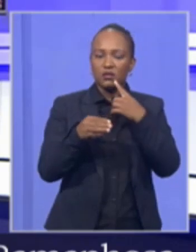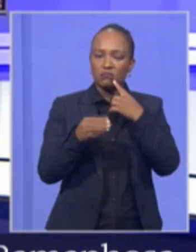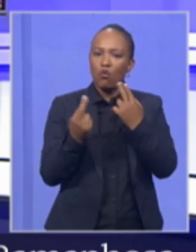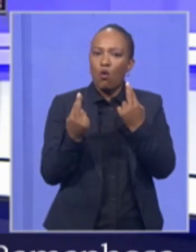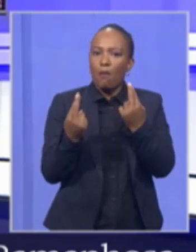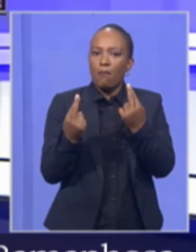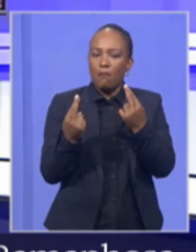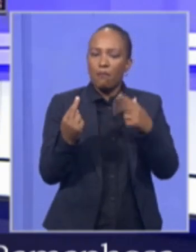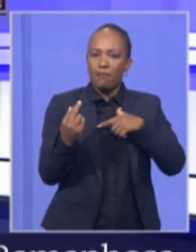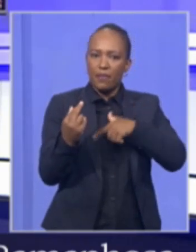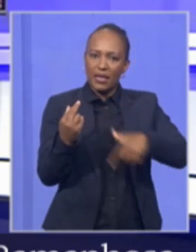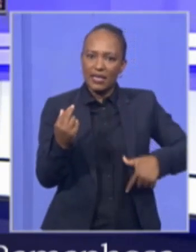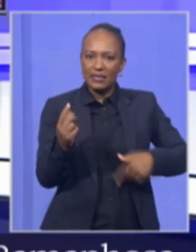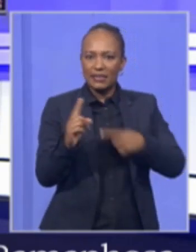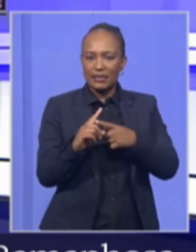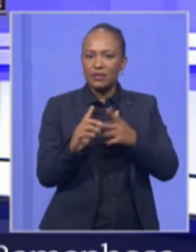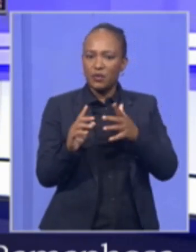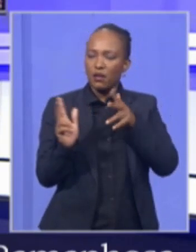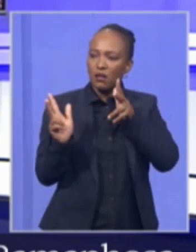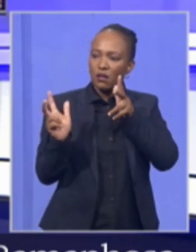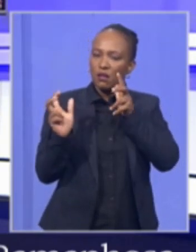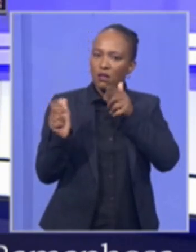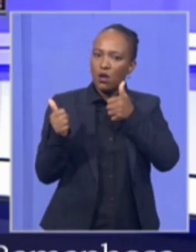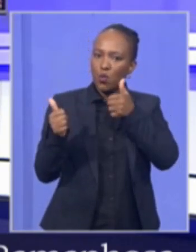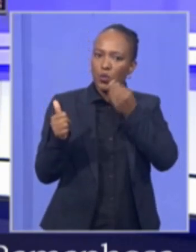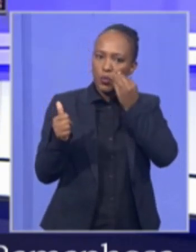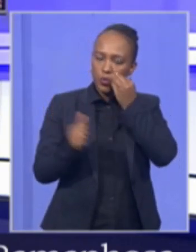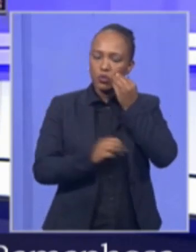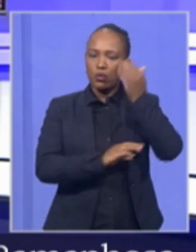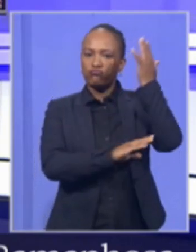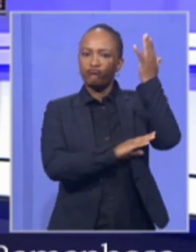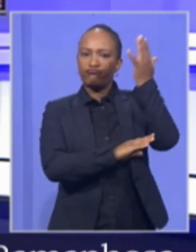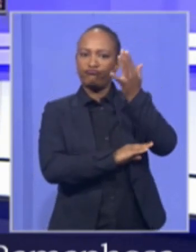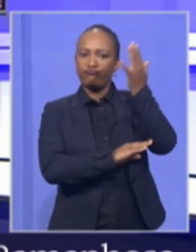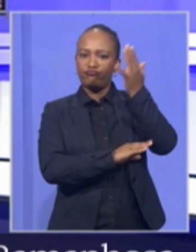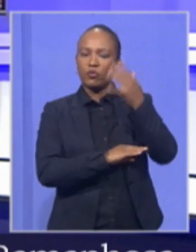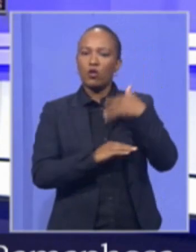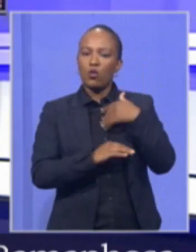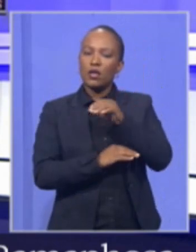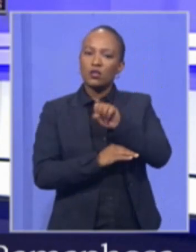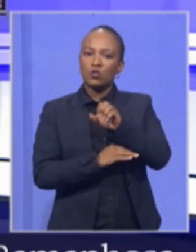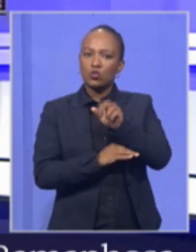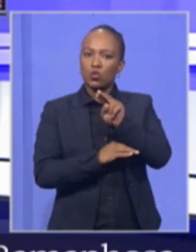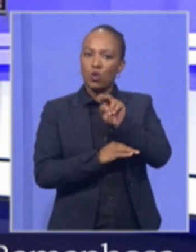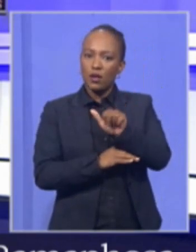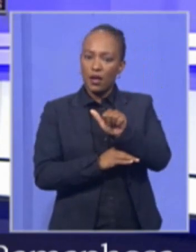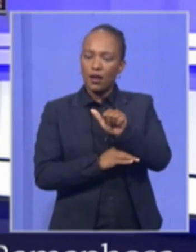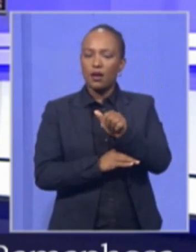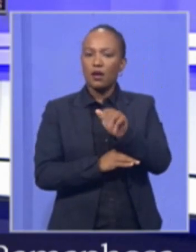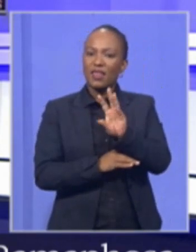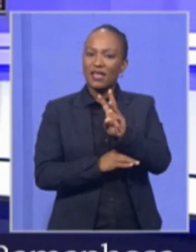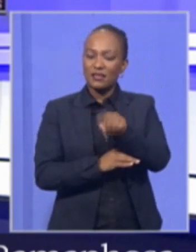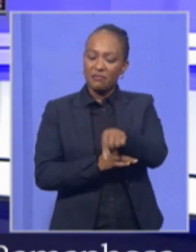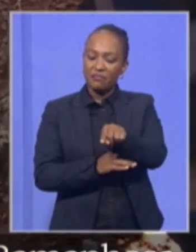Ramaphosa o tla batlela ka ditaba tše botse polelong ya gagwe ya pulo ya palamente ka Labone.